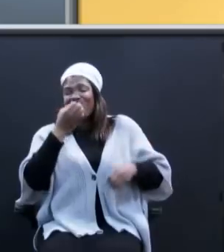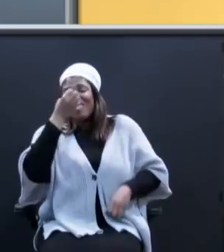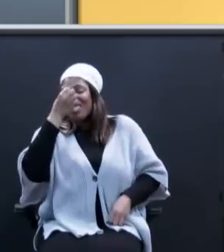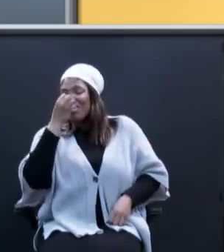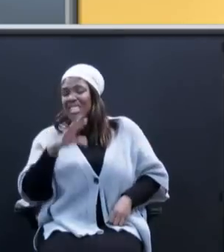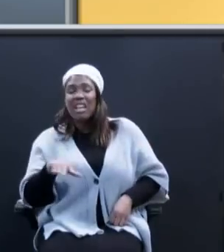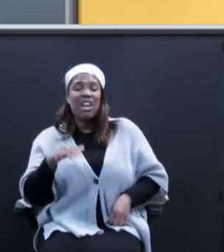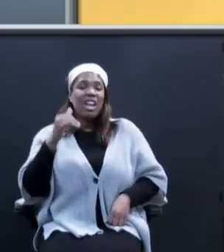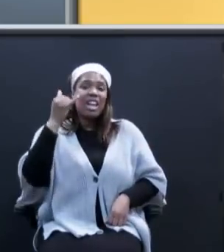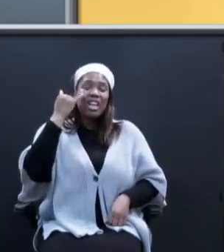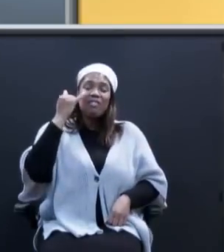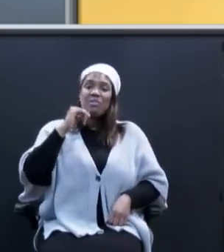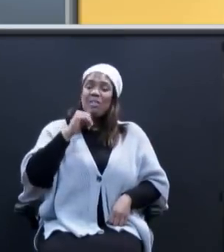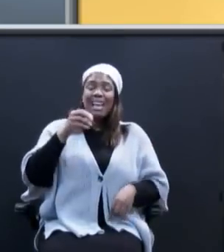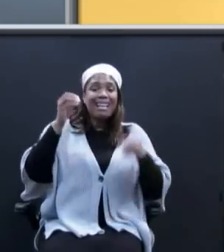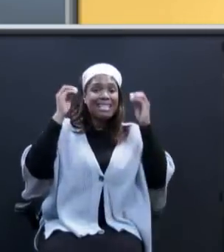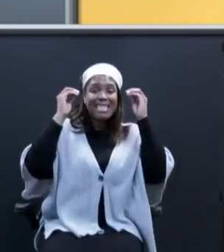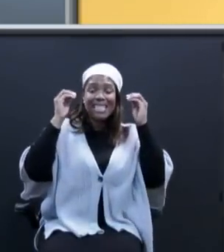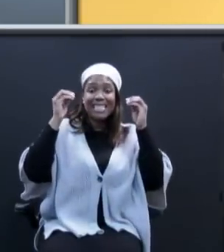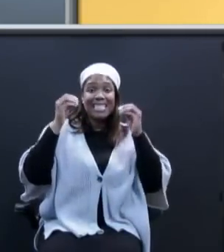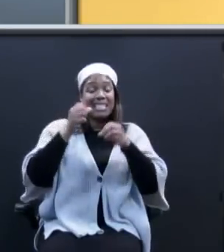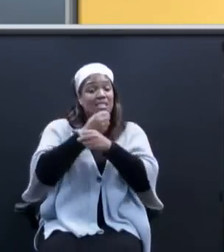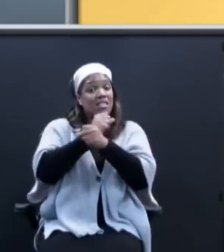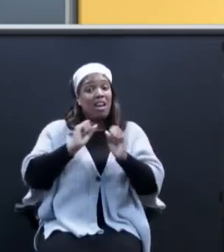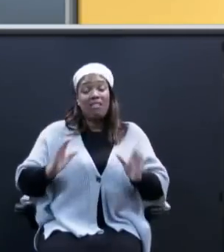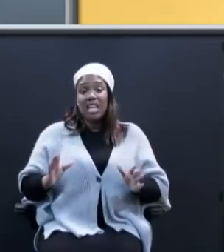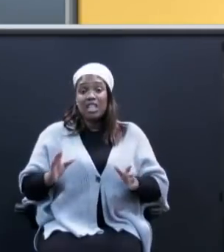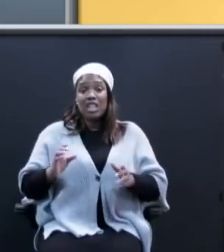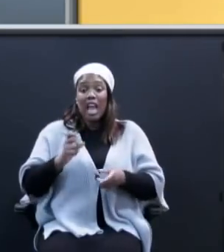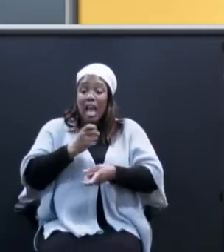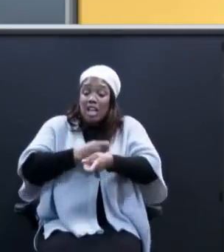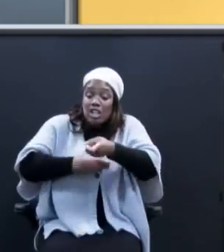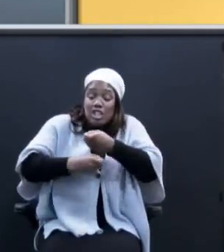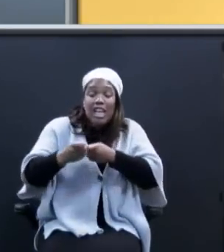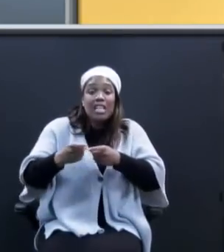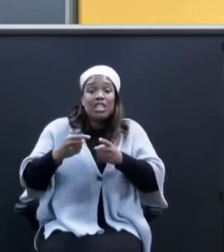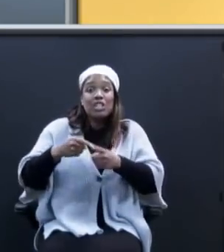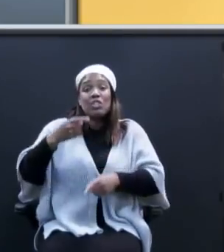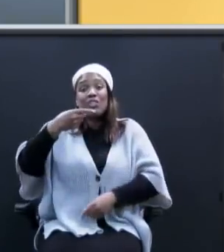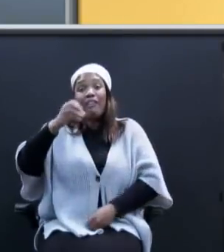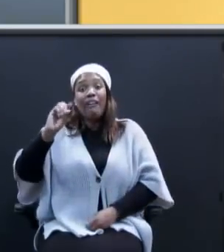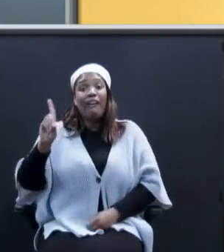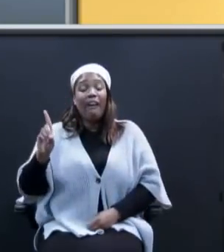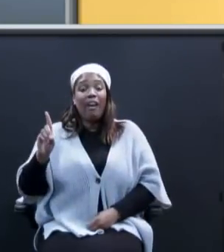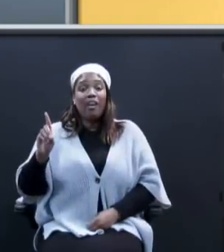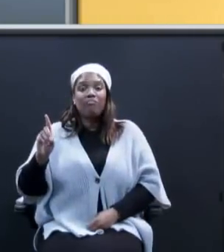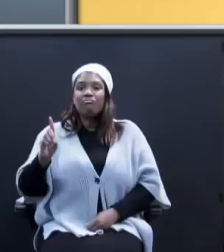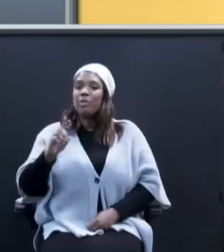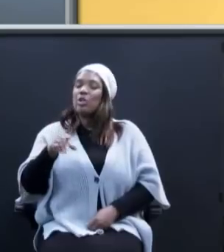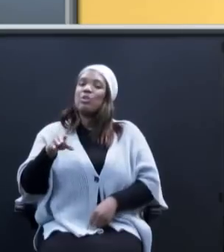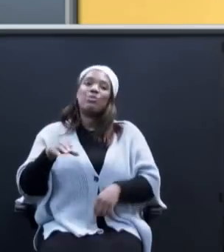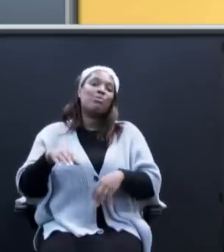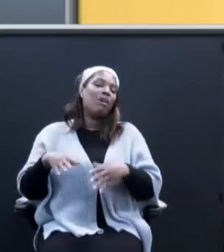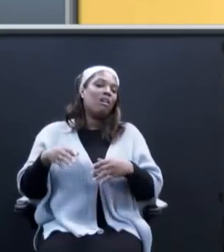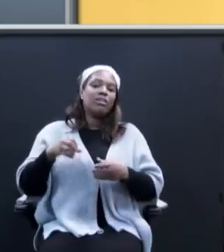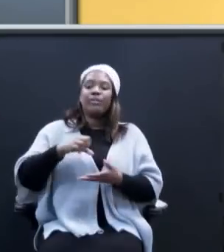teaching salvation and becoming God, you are wasting your time and everybody else's.